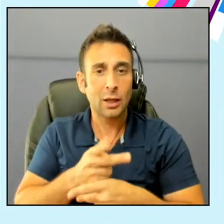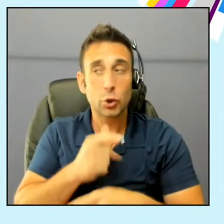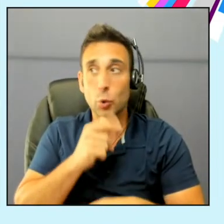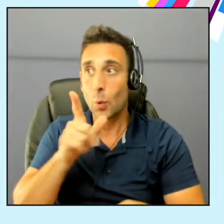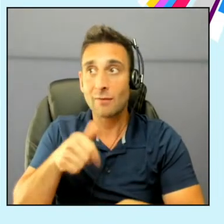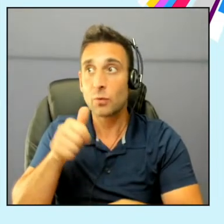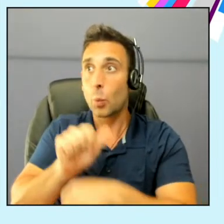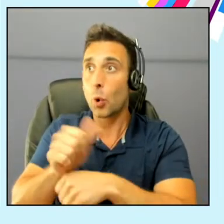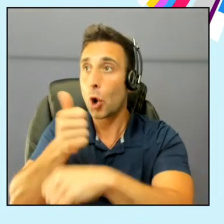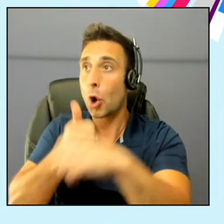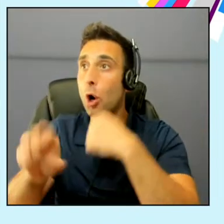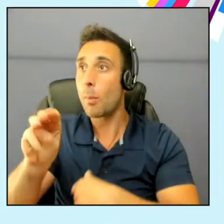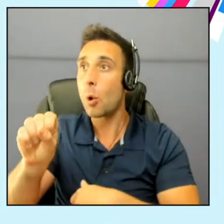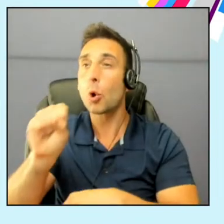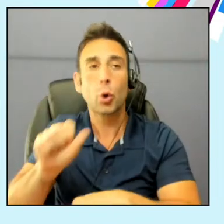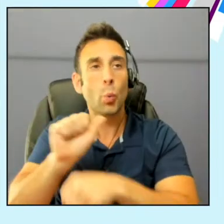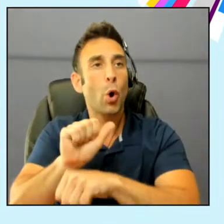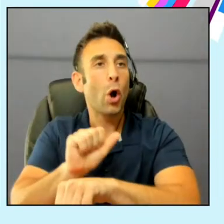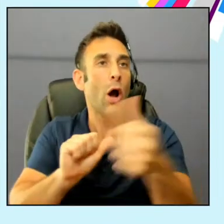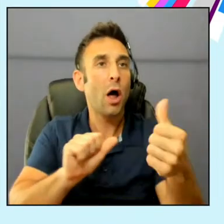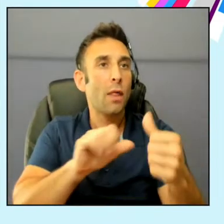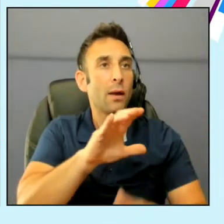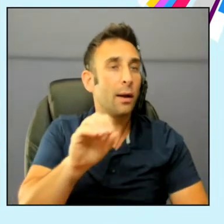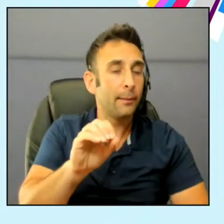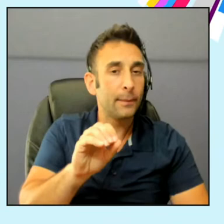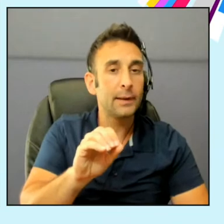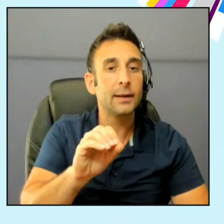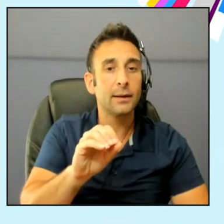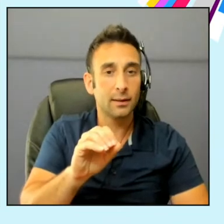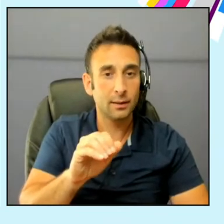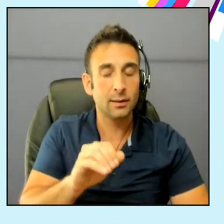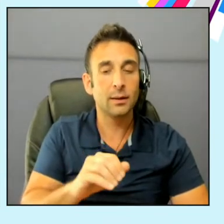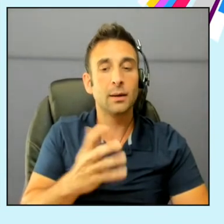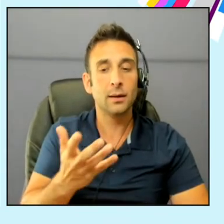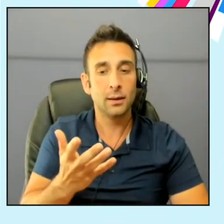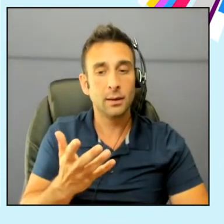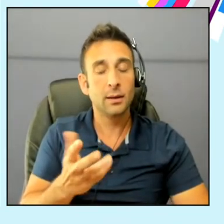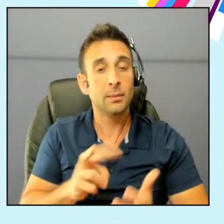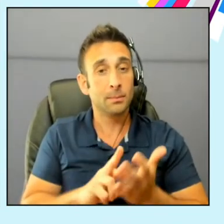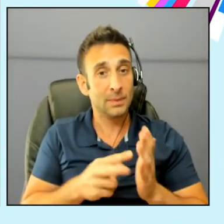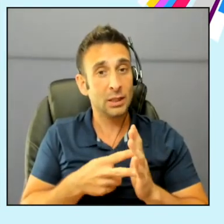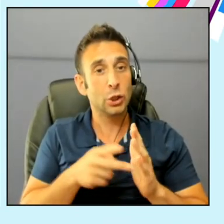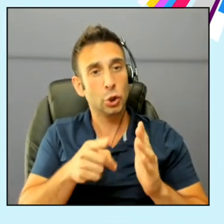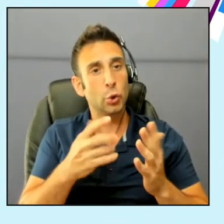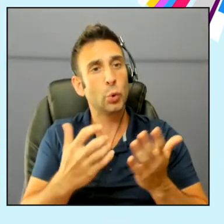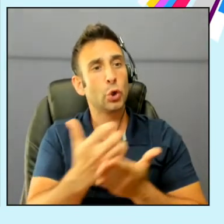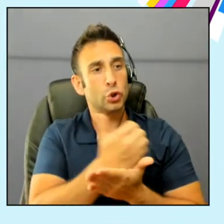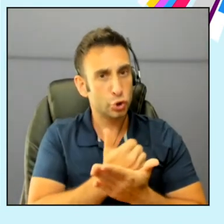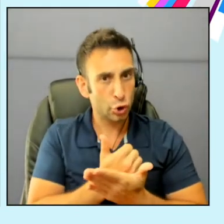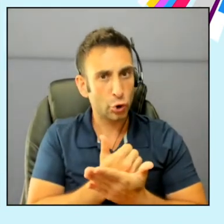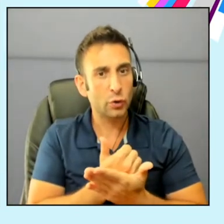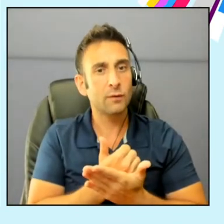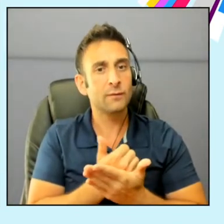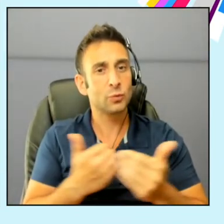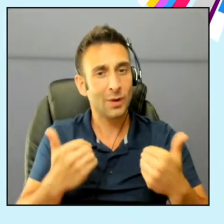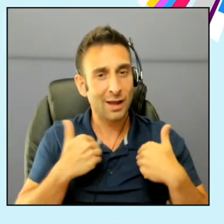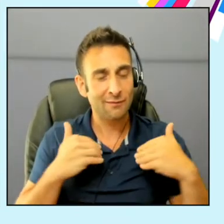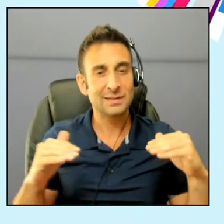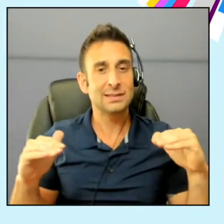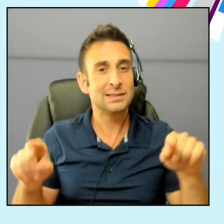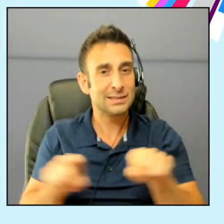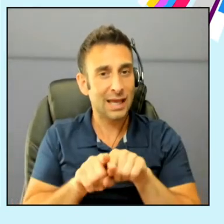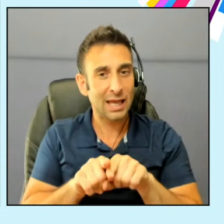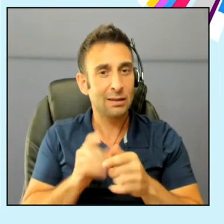another organization or corporation, and that you too can deserve and have those entitlements